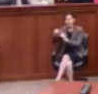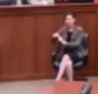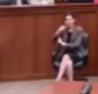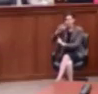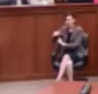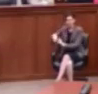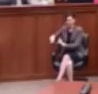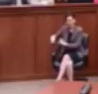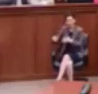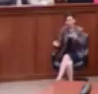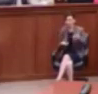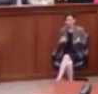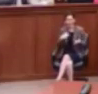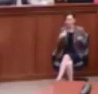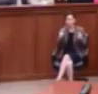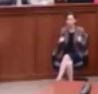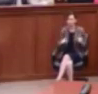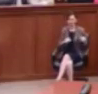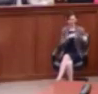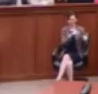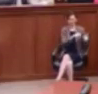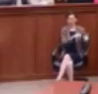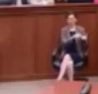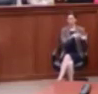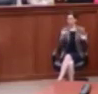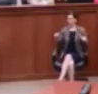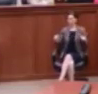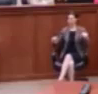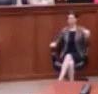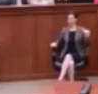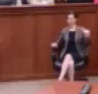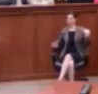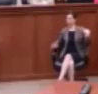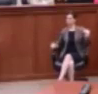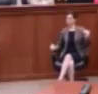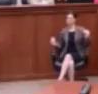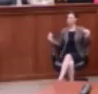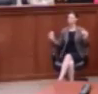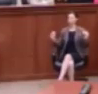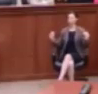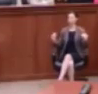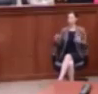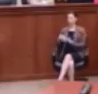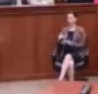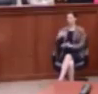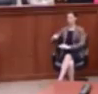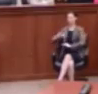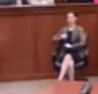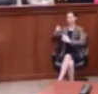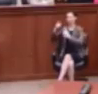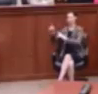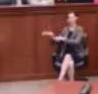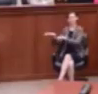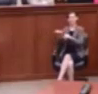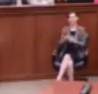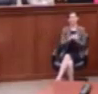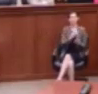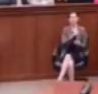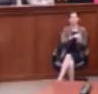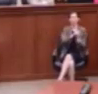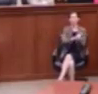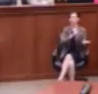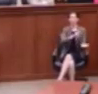that? I'm trying to like level the playing field where the students feel like they've accomplished just as much as the university students.